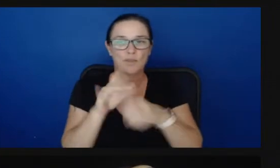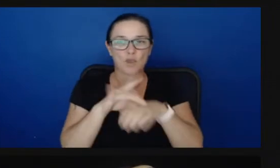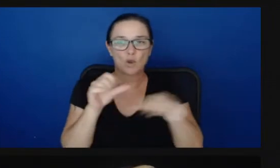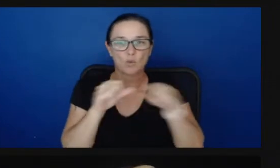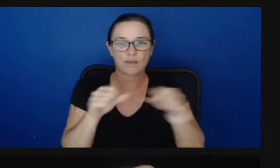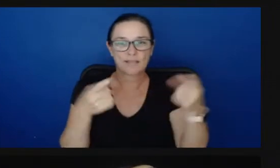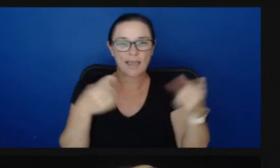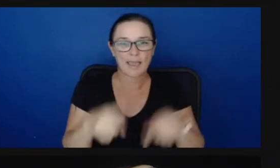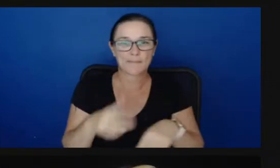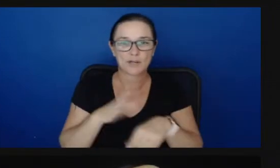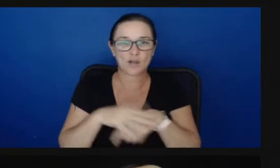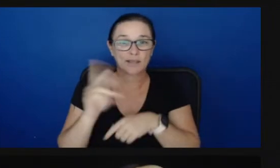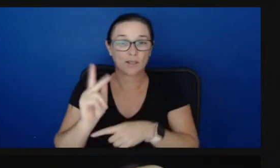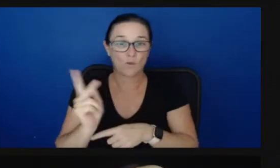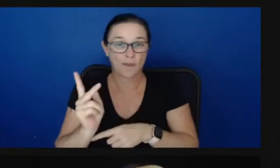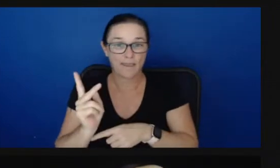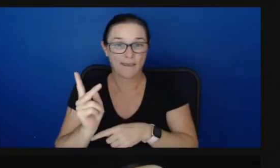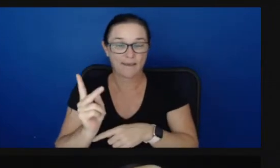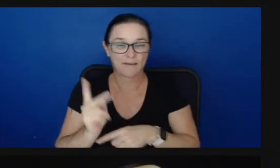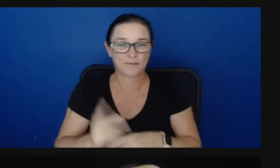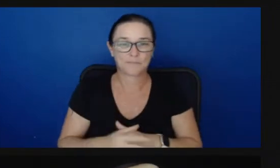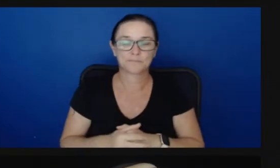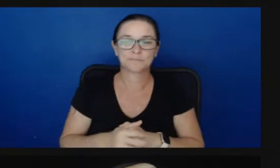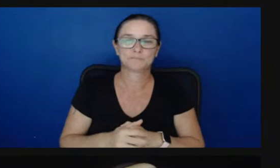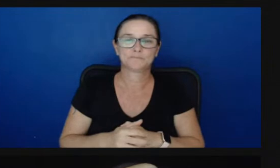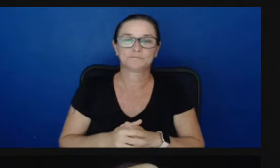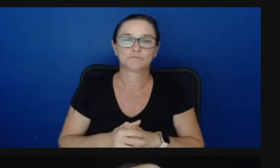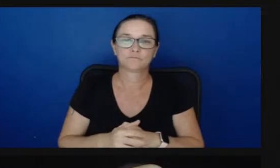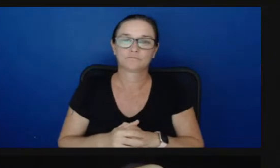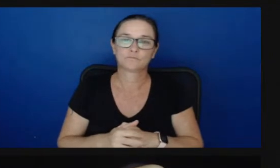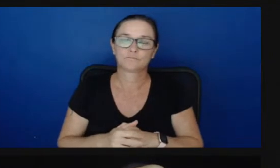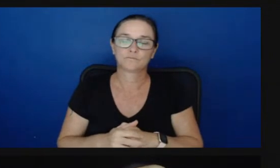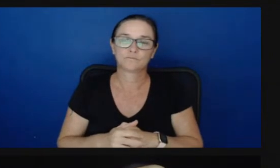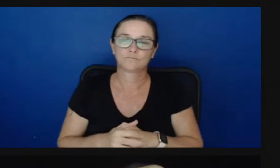were other ones similar that are off the map here as well.